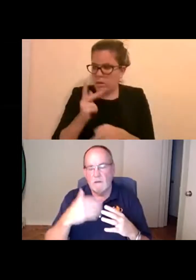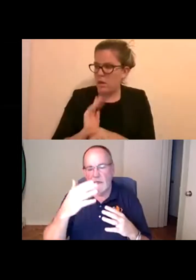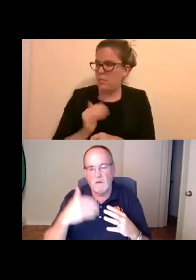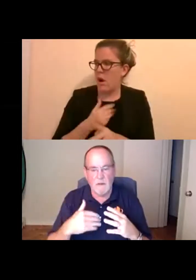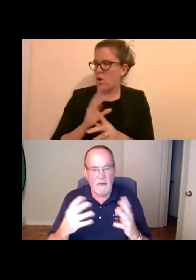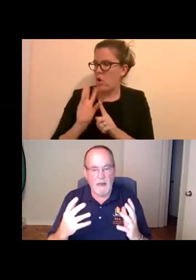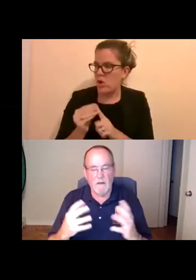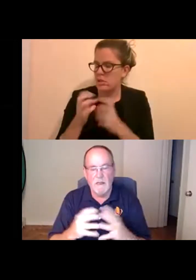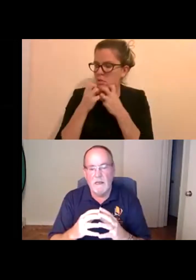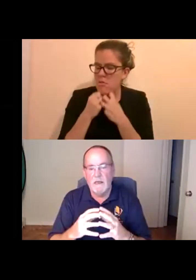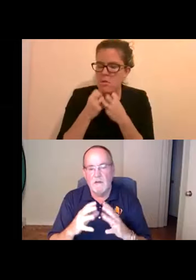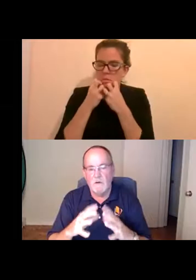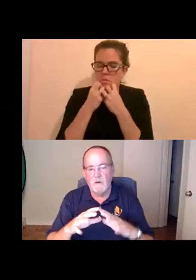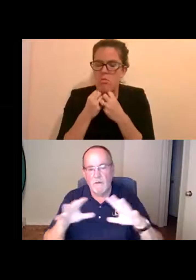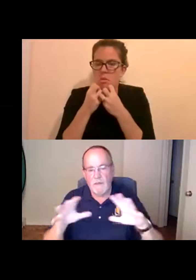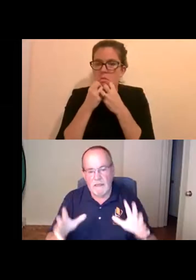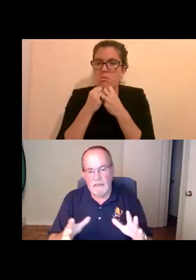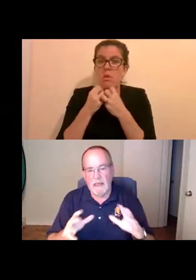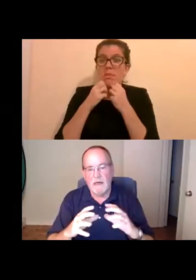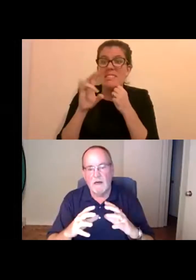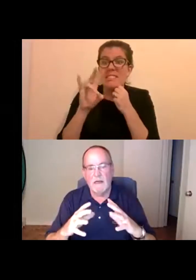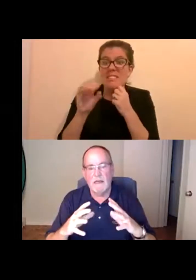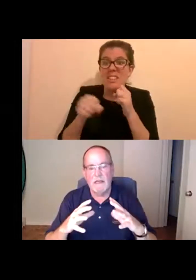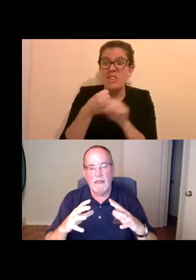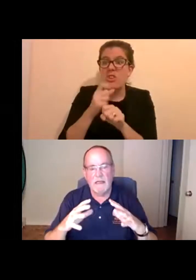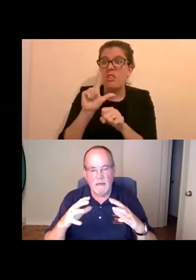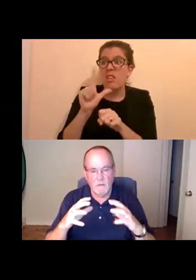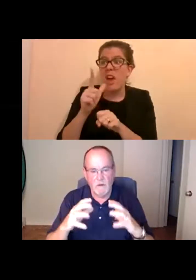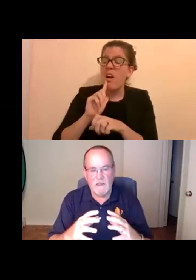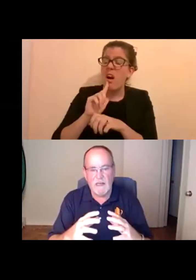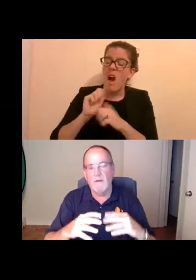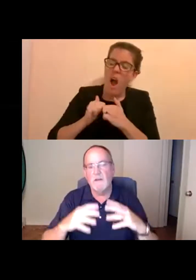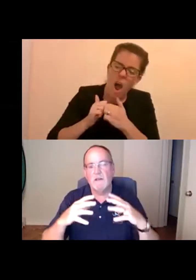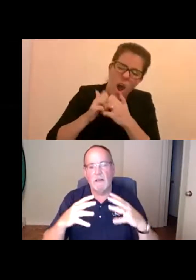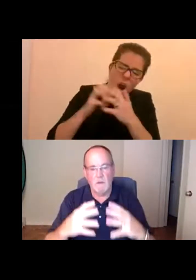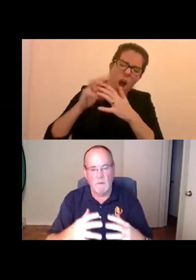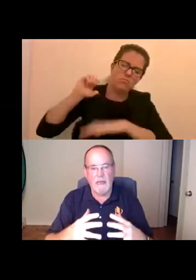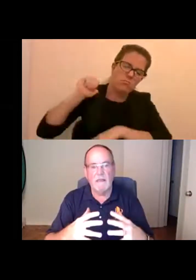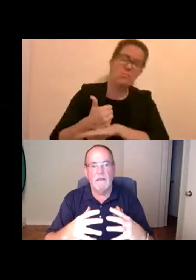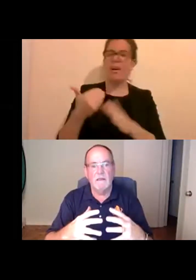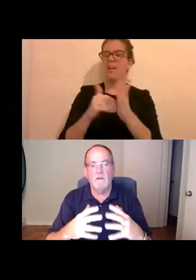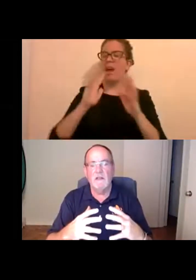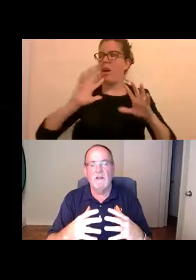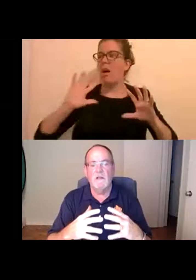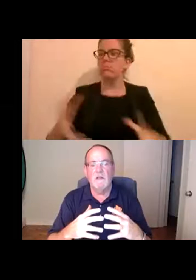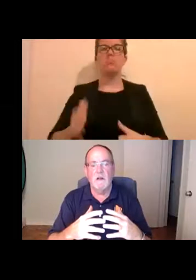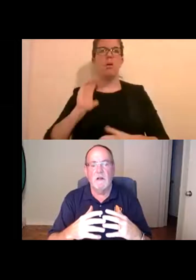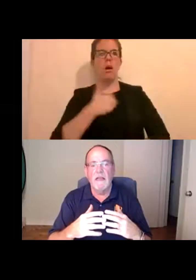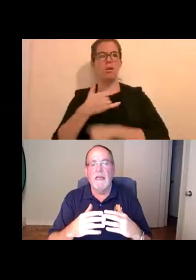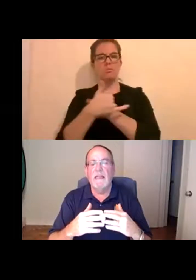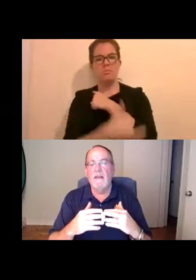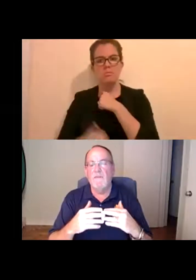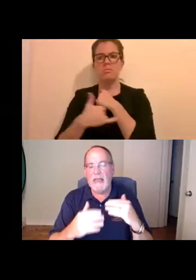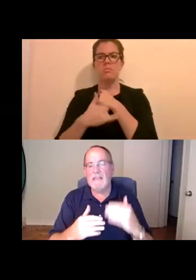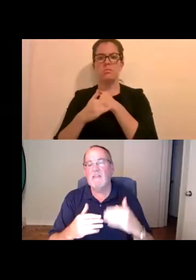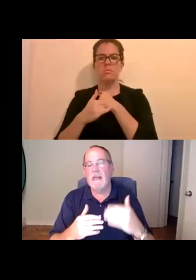southern Israel now, Jerusalem and that area, and they kind of reestablished, and they built back the traditions and all,